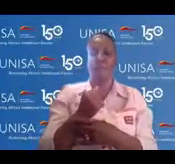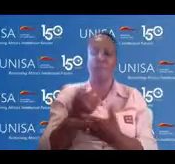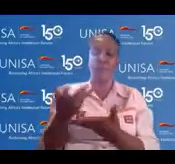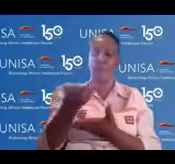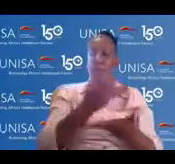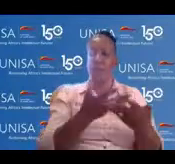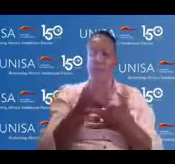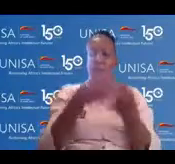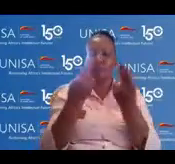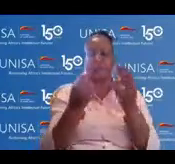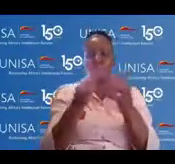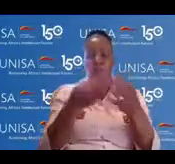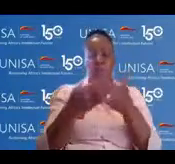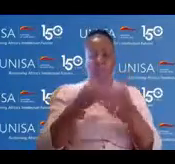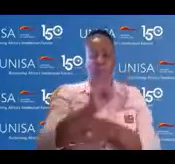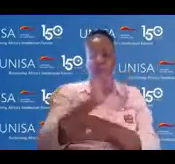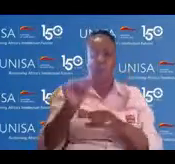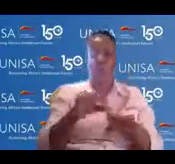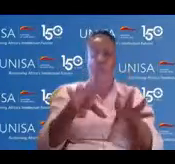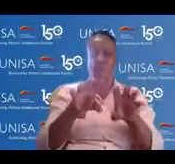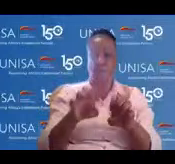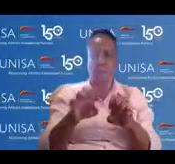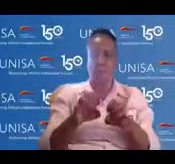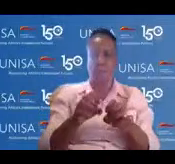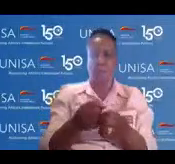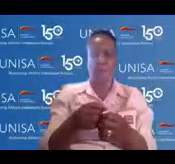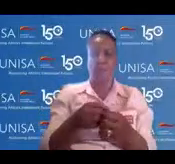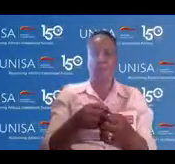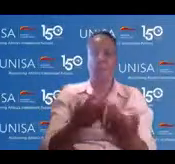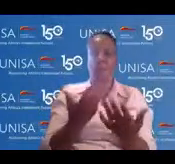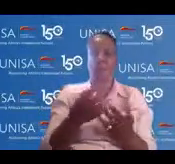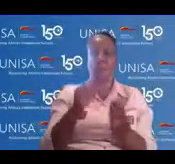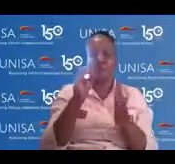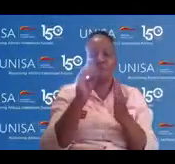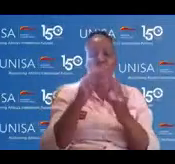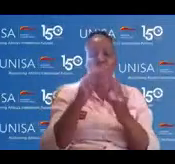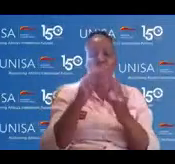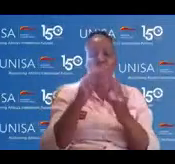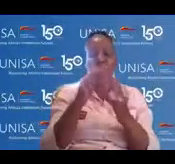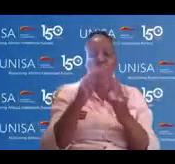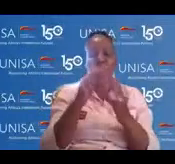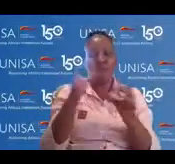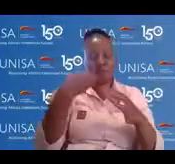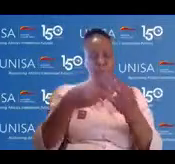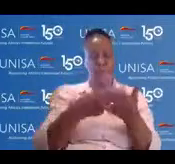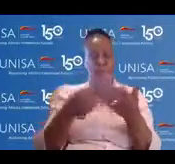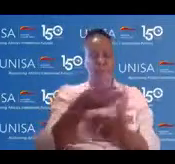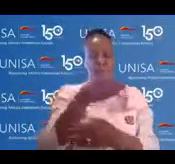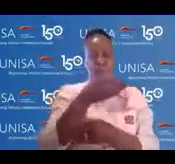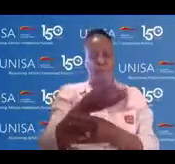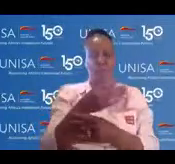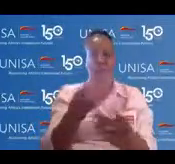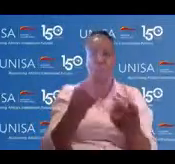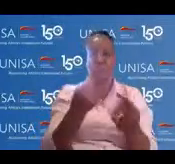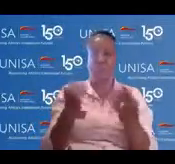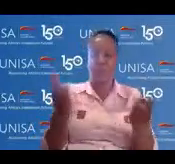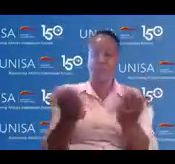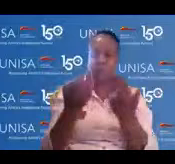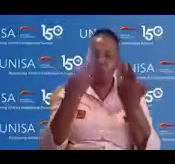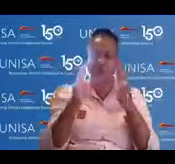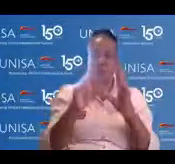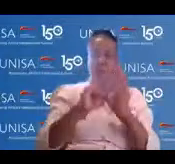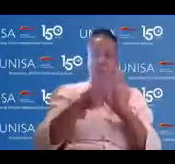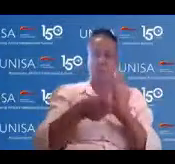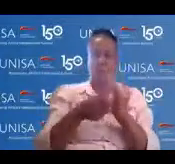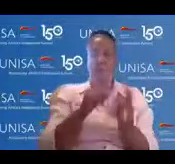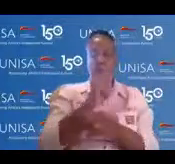examination. And Pintius did put those details that you can contact. So please, we do cater for students with special needs. So please use that channel